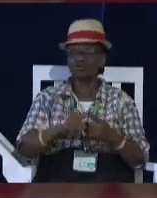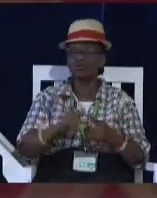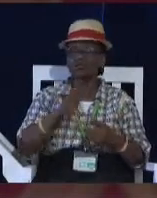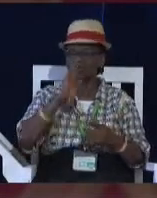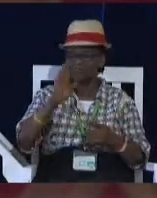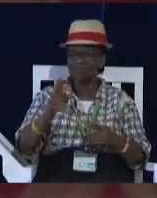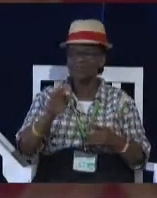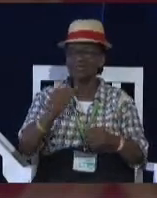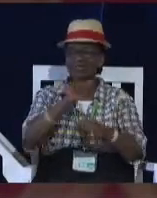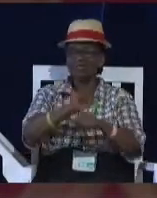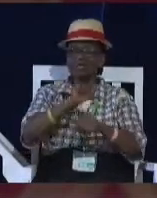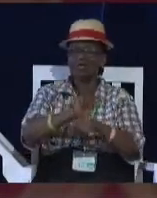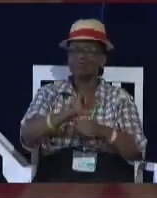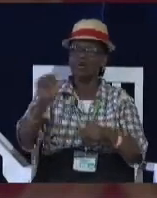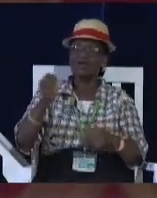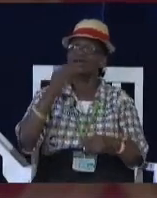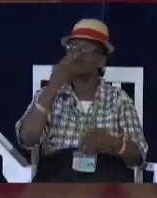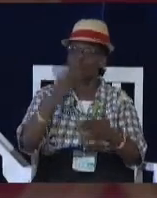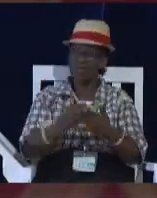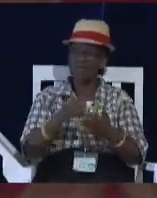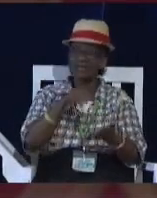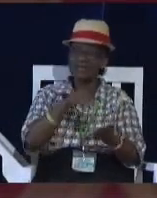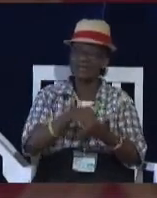The body that was perfect before